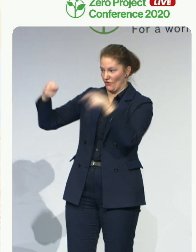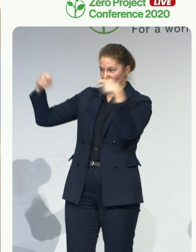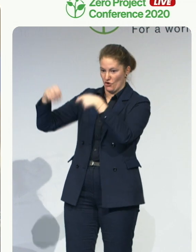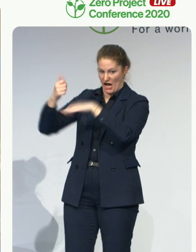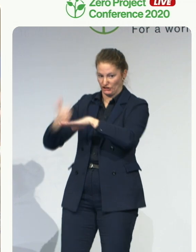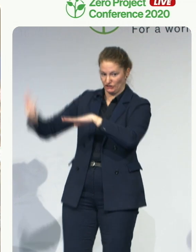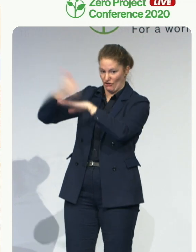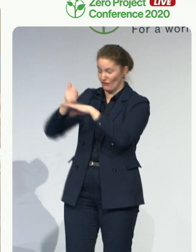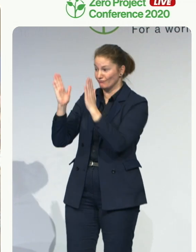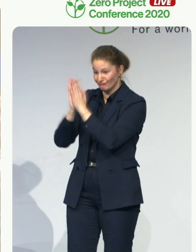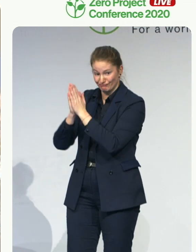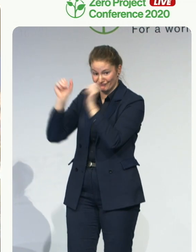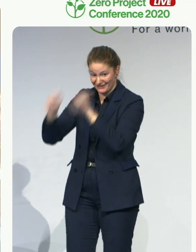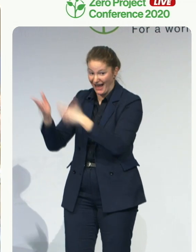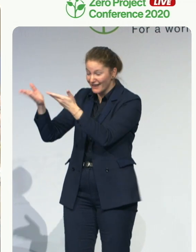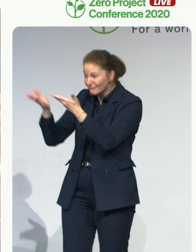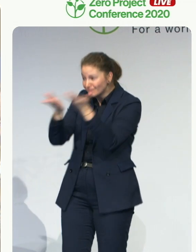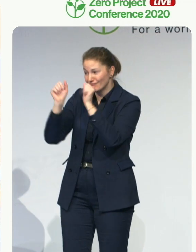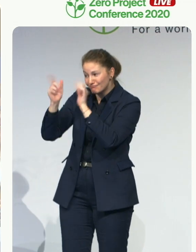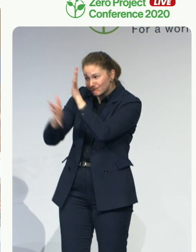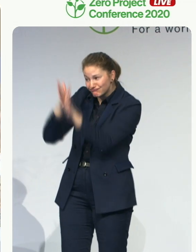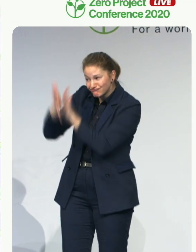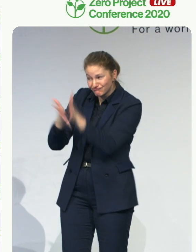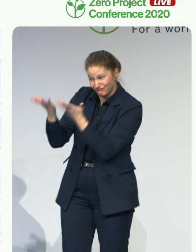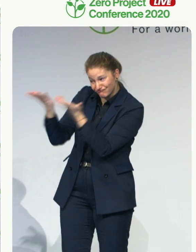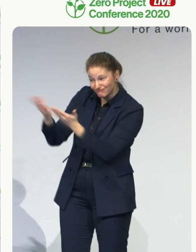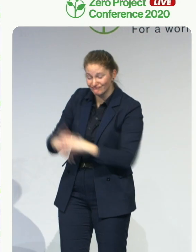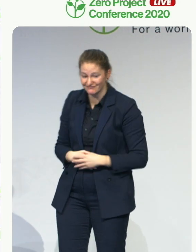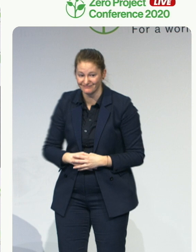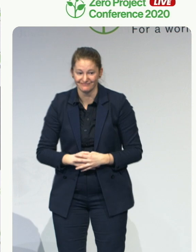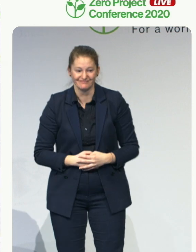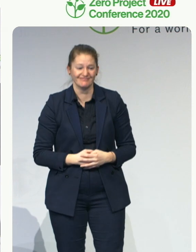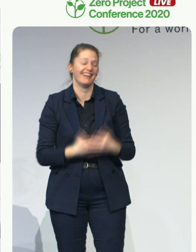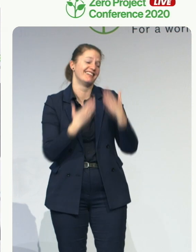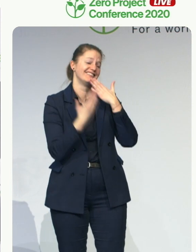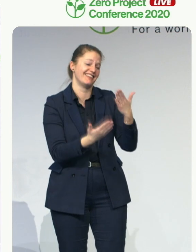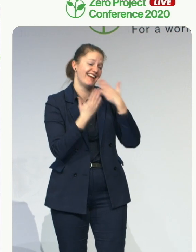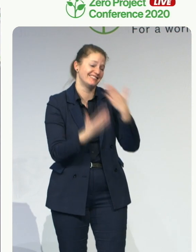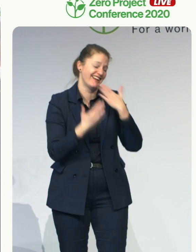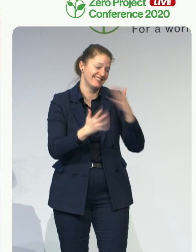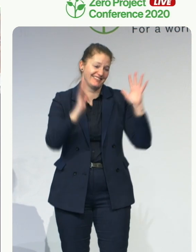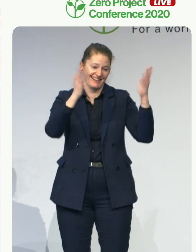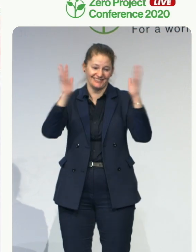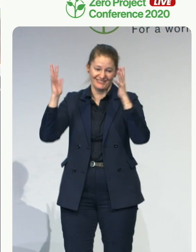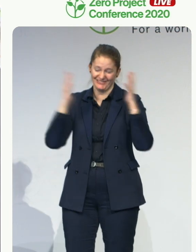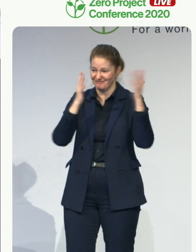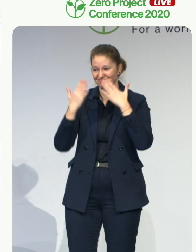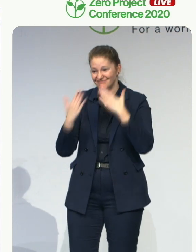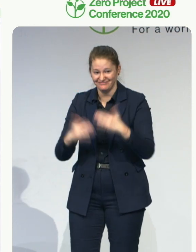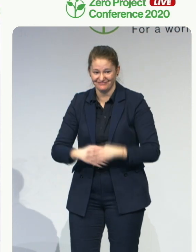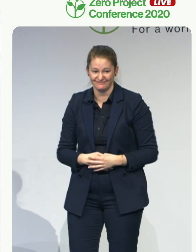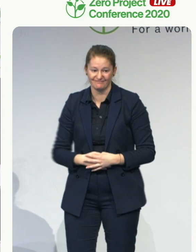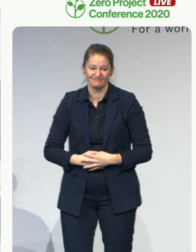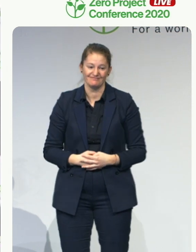you. Thank you. Thank you, Martin. Thank you, everyone. We are very excited about